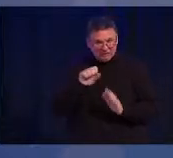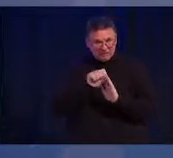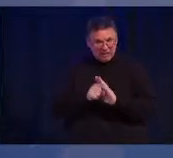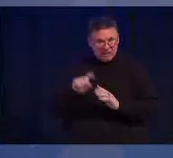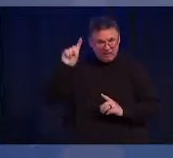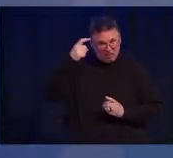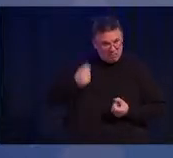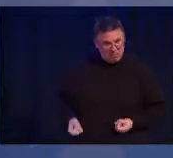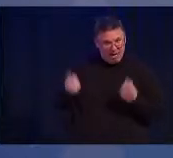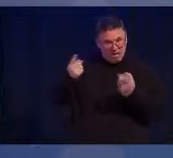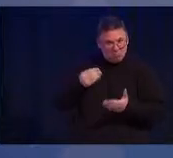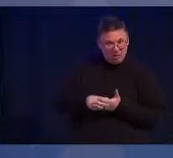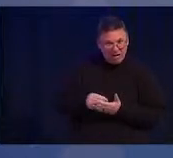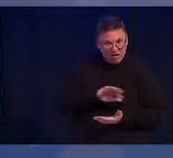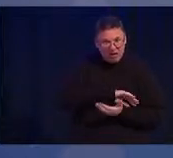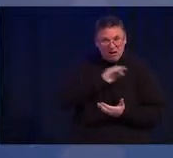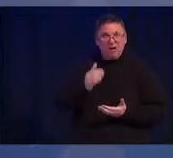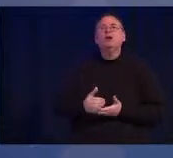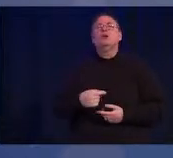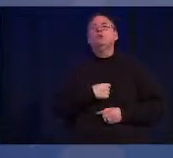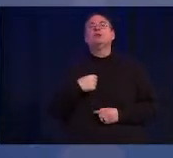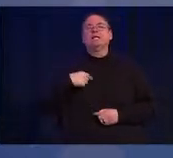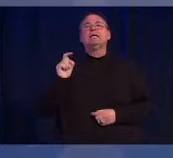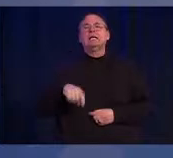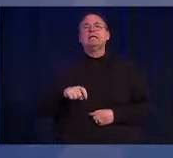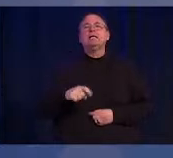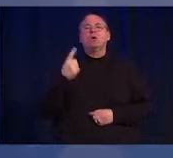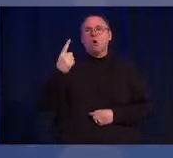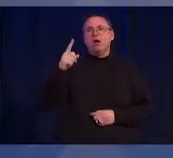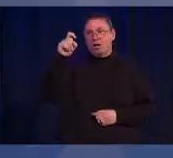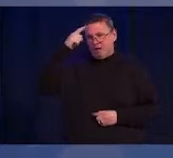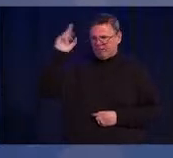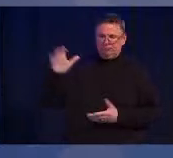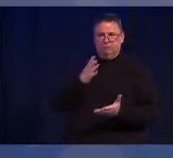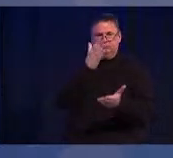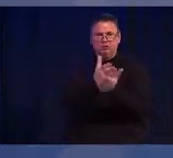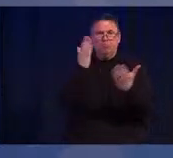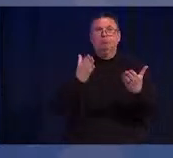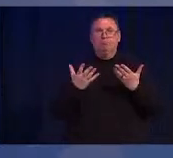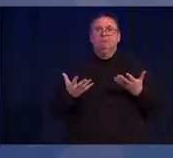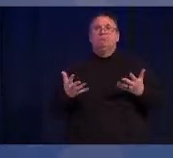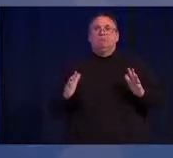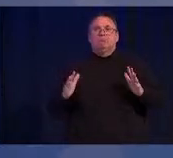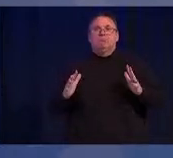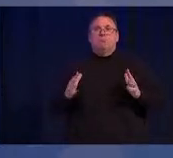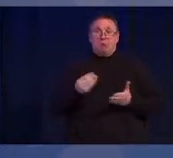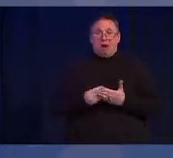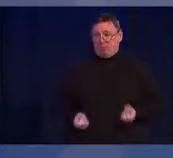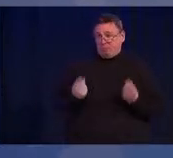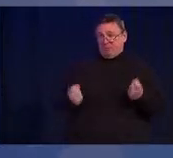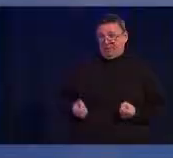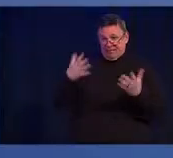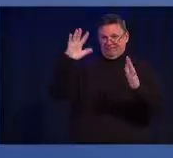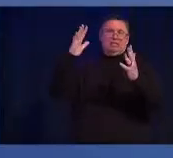And we need a governor who will stop the bleeding of the spending. Thank